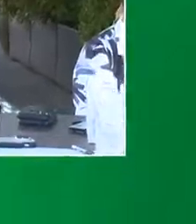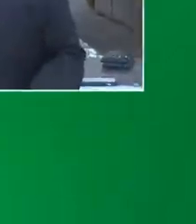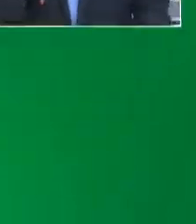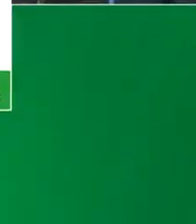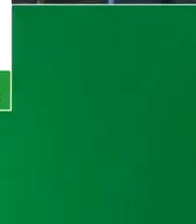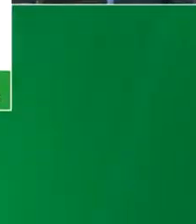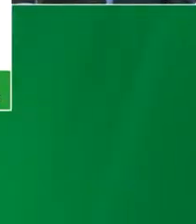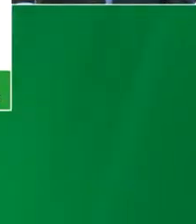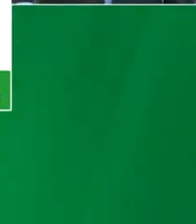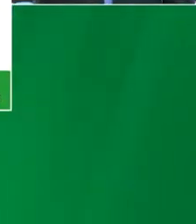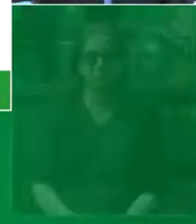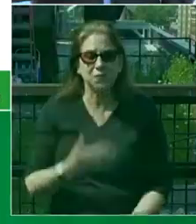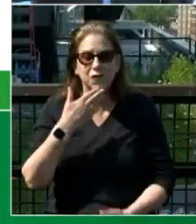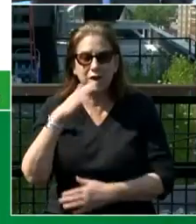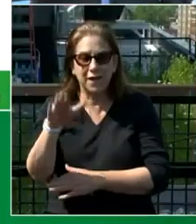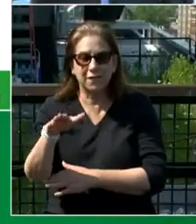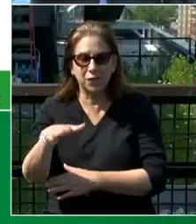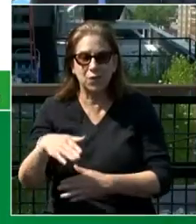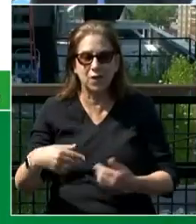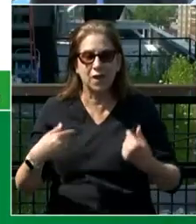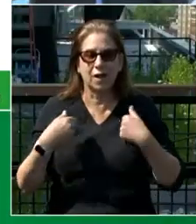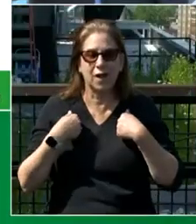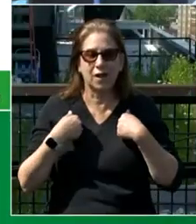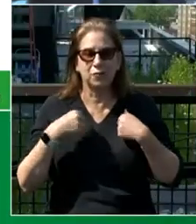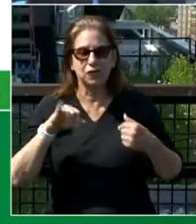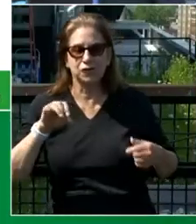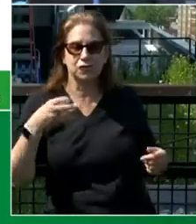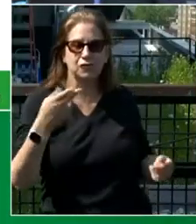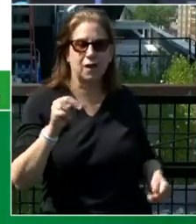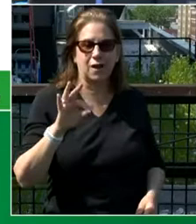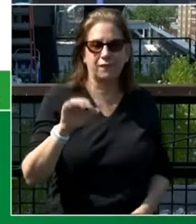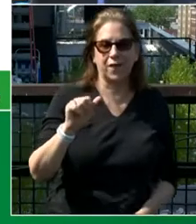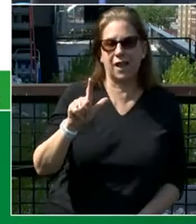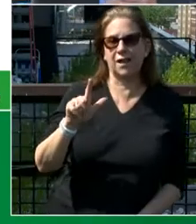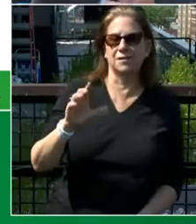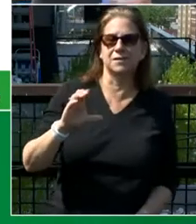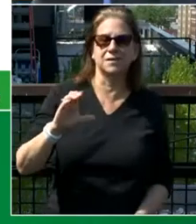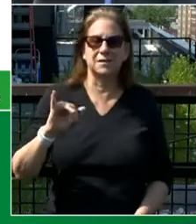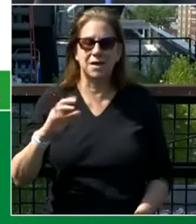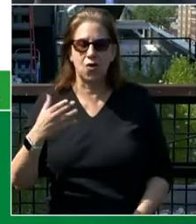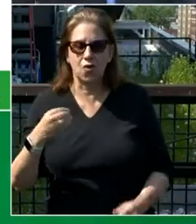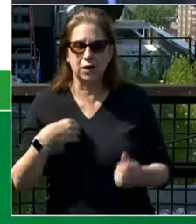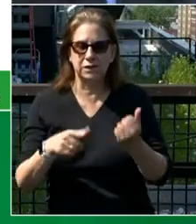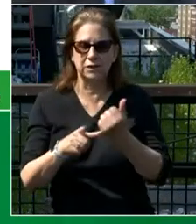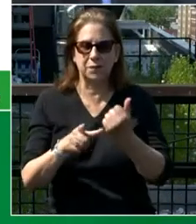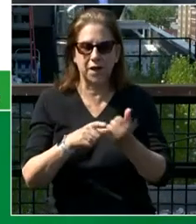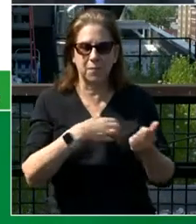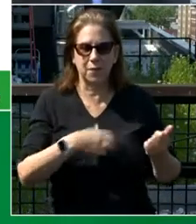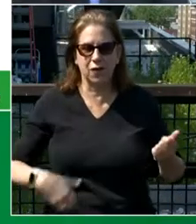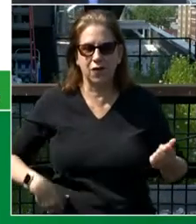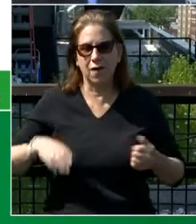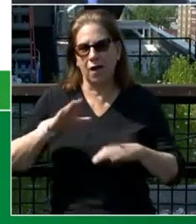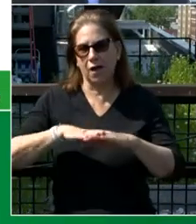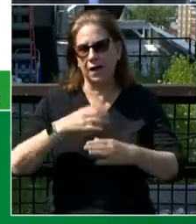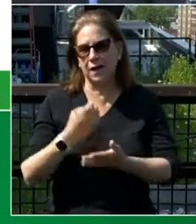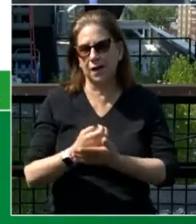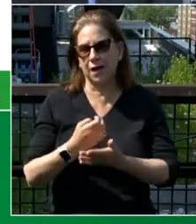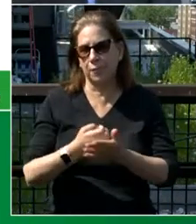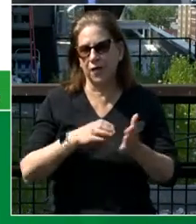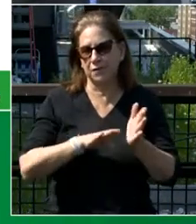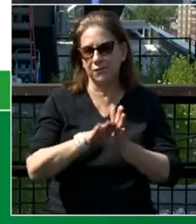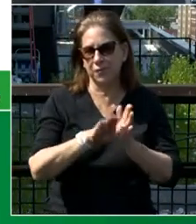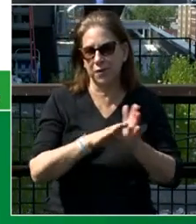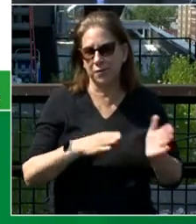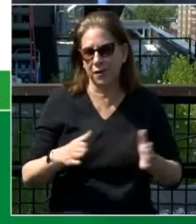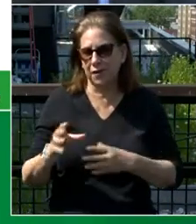Good afternoon. I'm John Falchicchio, Deputy Mayor for Planning and Economic Development. I'm laughing because I'm next to a tree. And we're here at